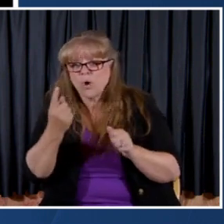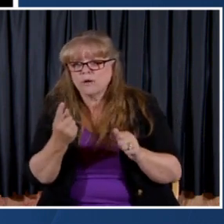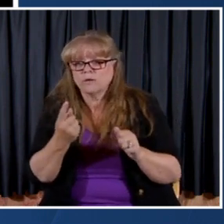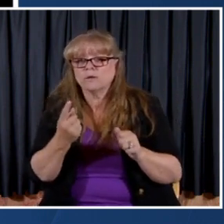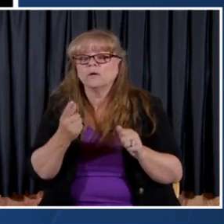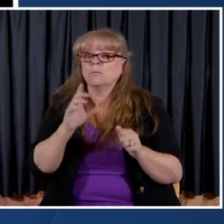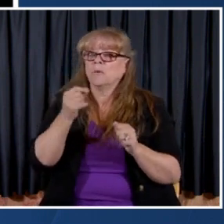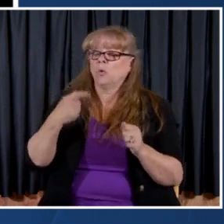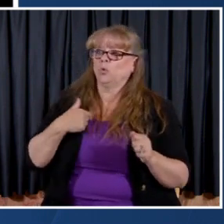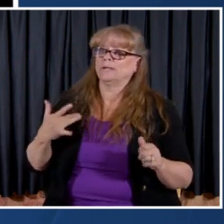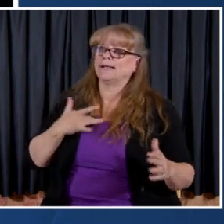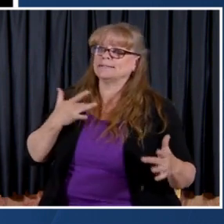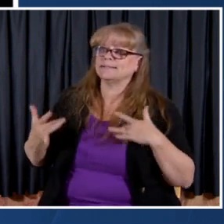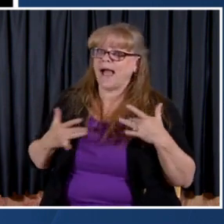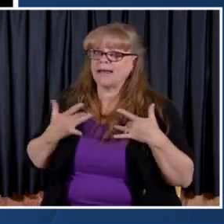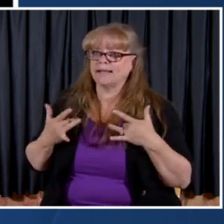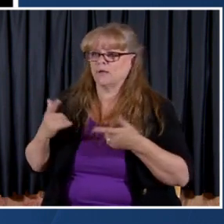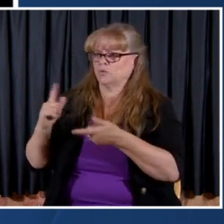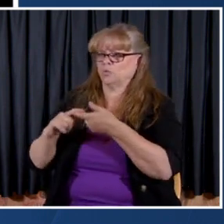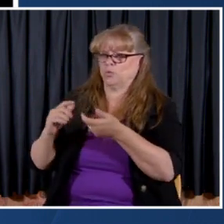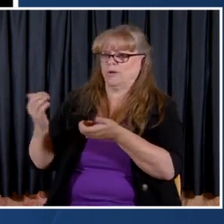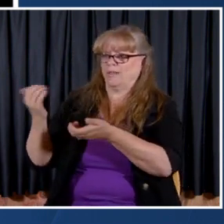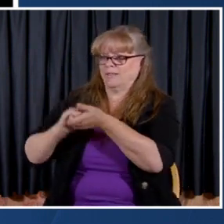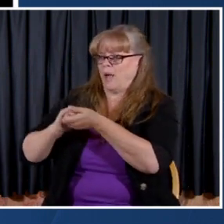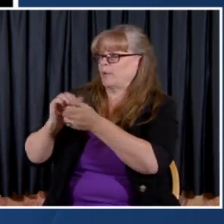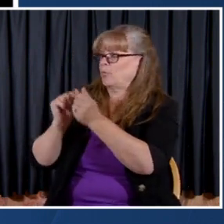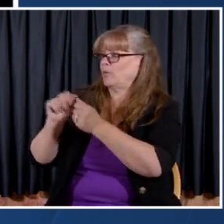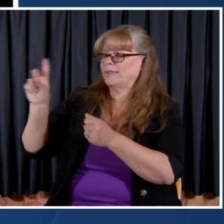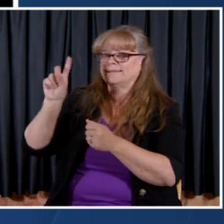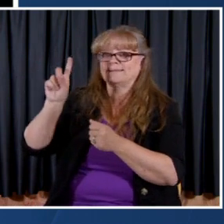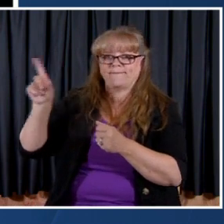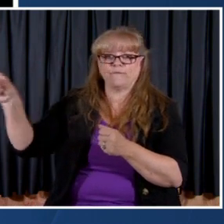to be able to enter this new phase that is more sustainable over time.